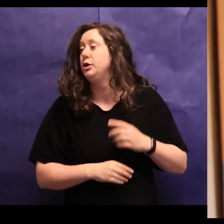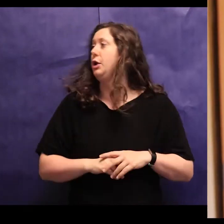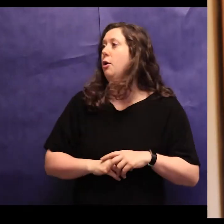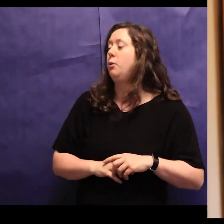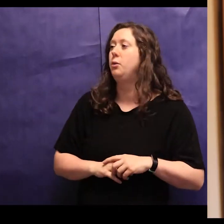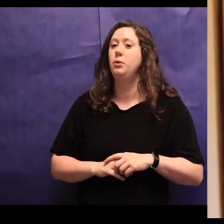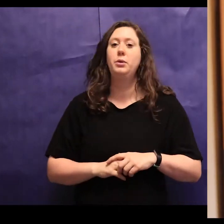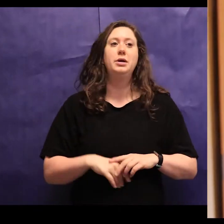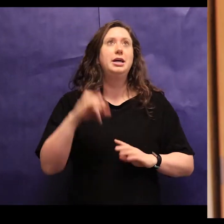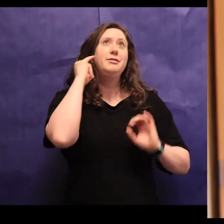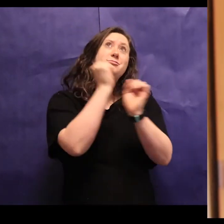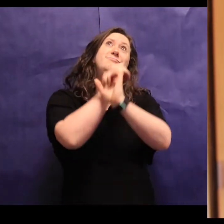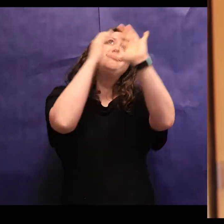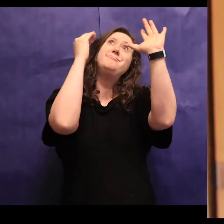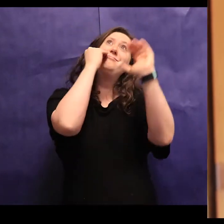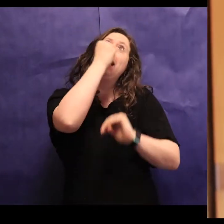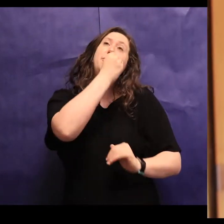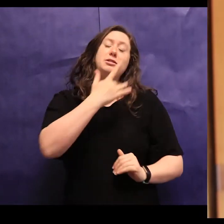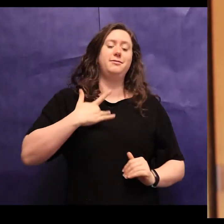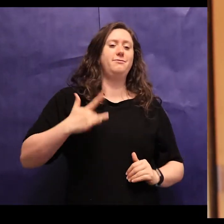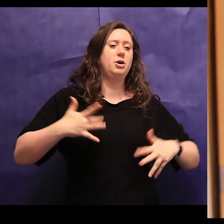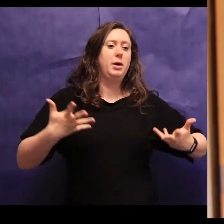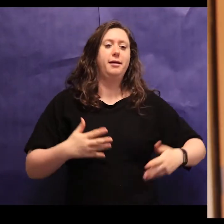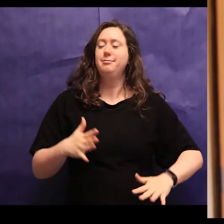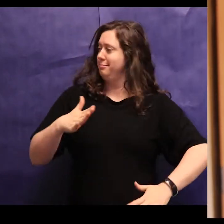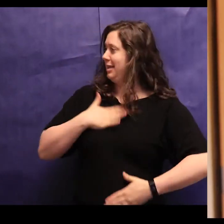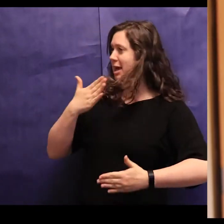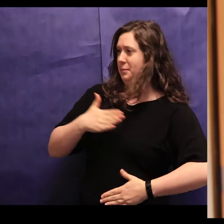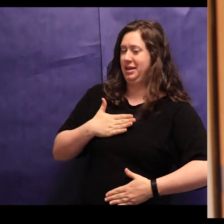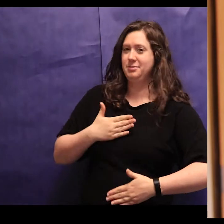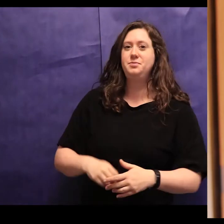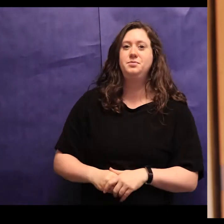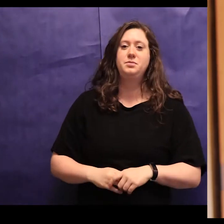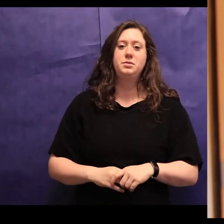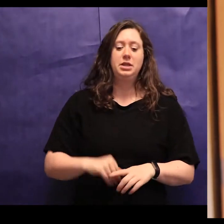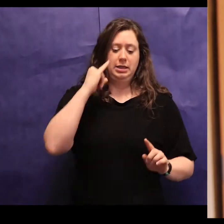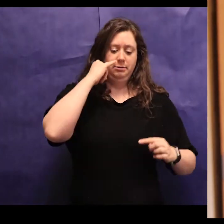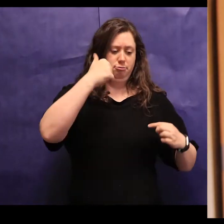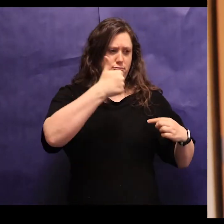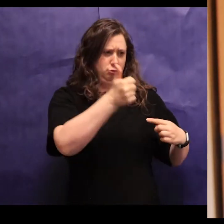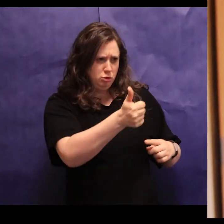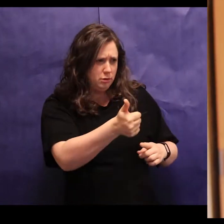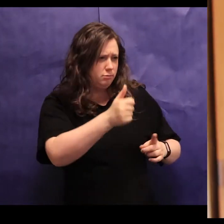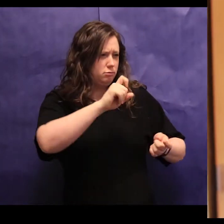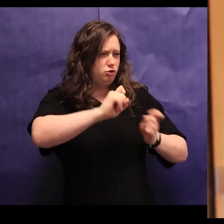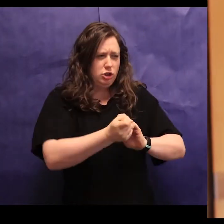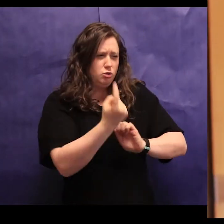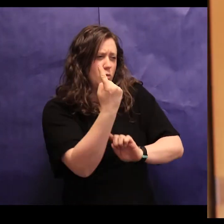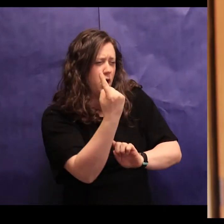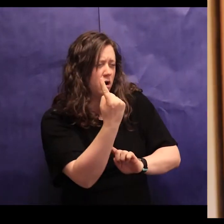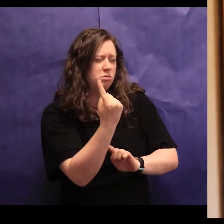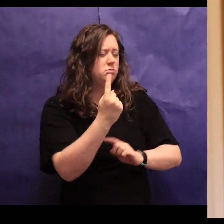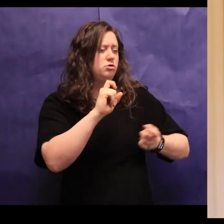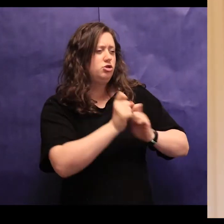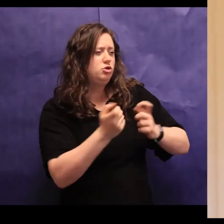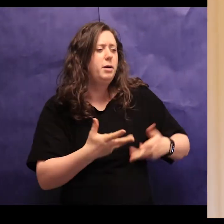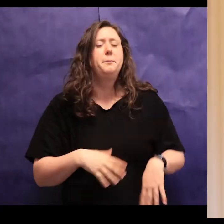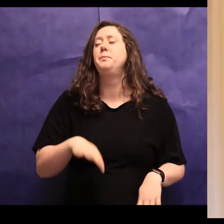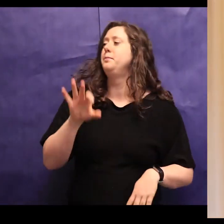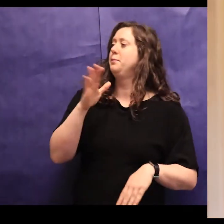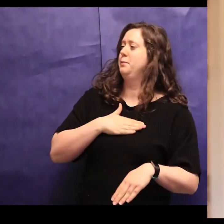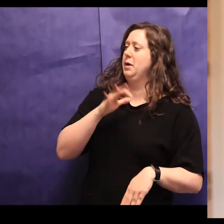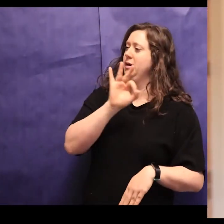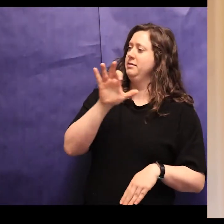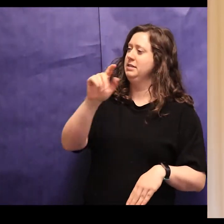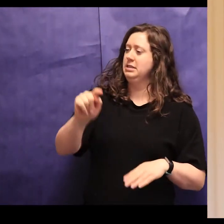emotion do you feel when you think of clowns? Happy. If you could change one thing about yourself, what would it be? My